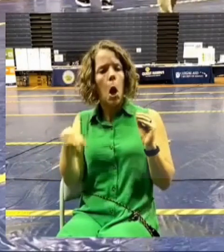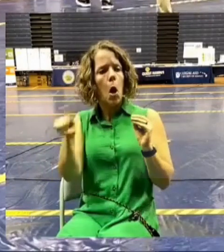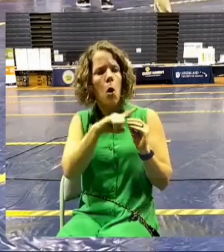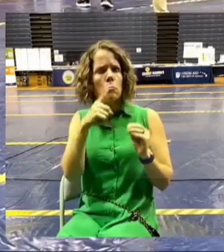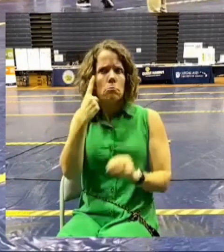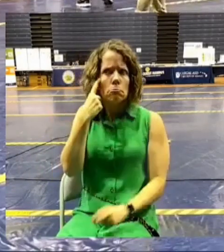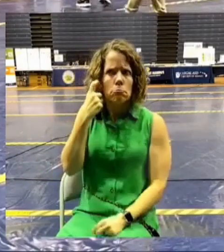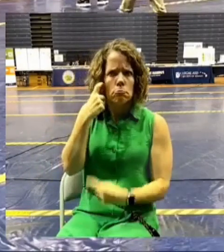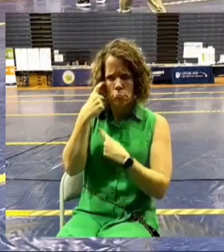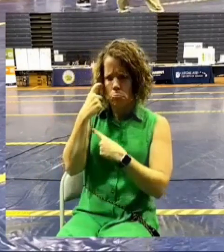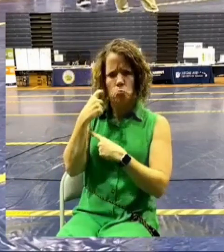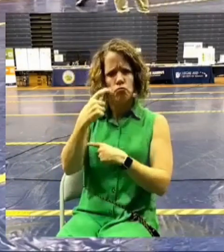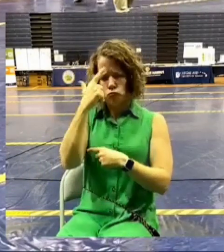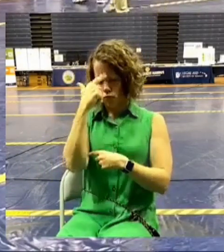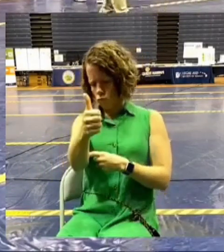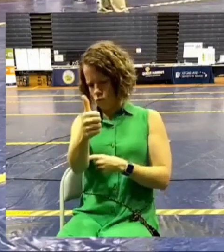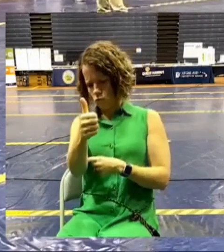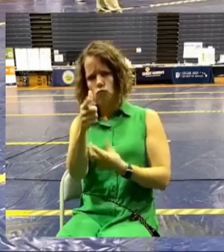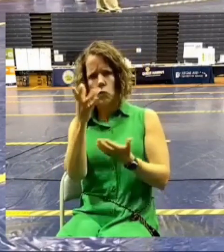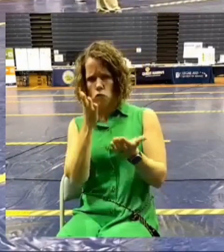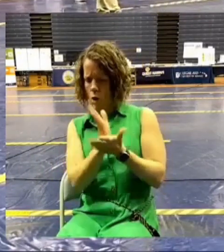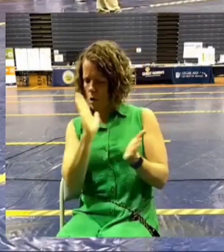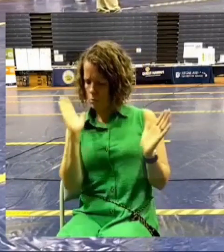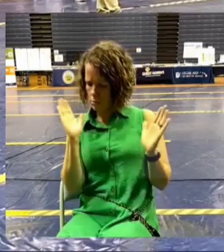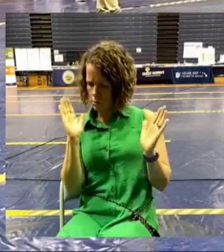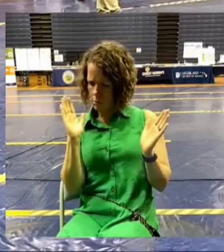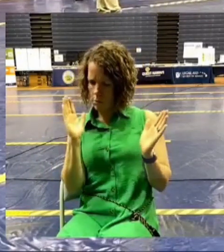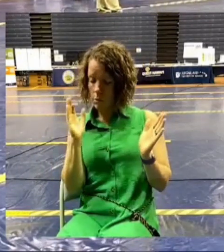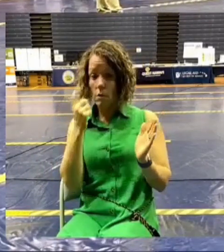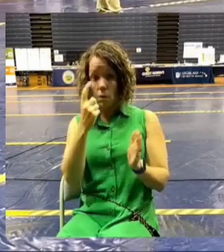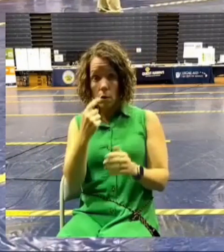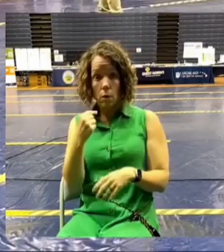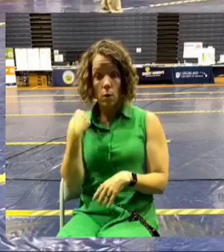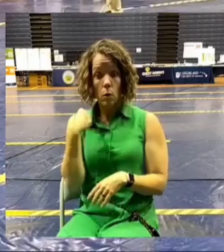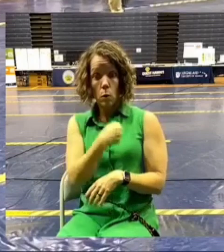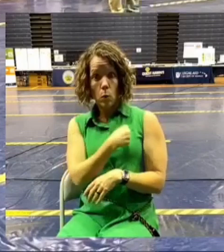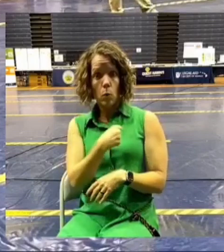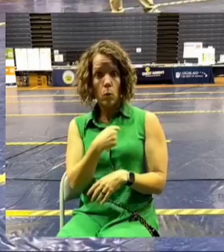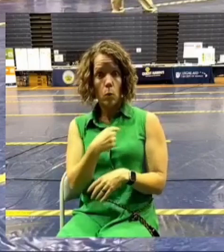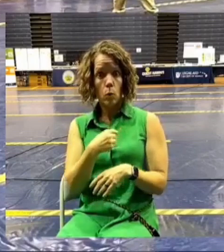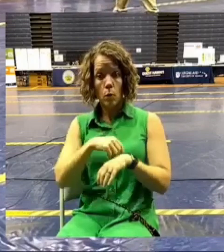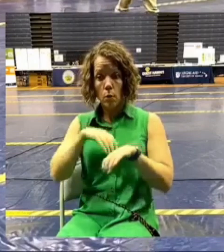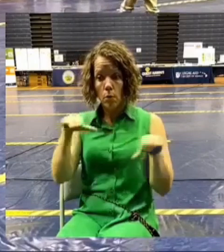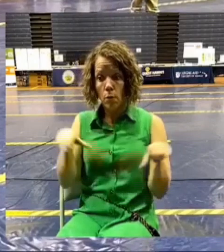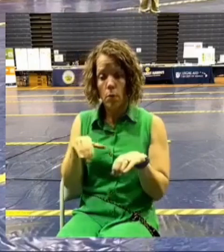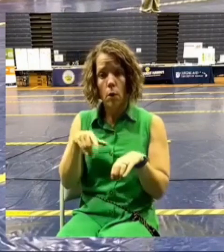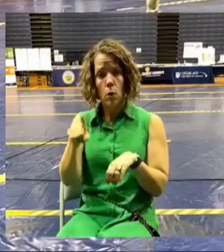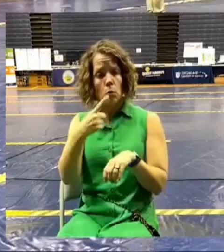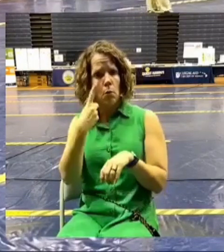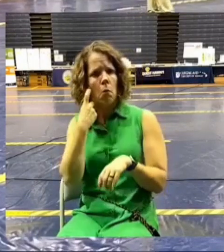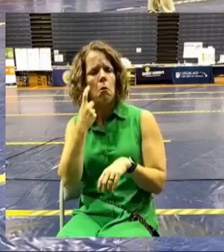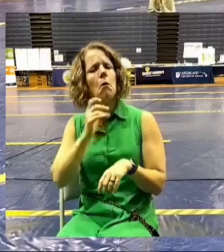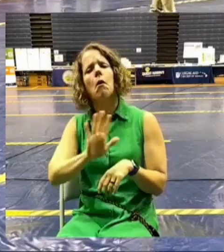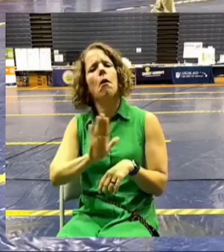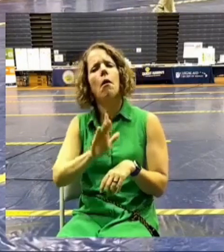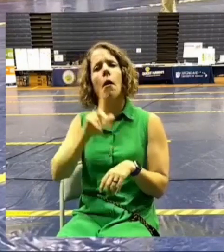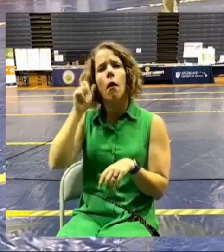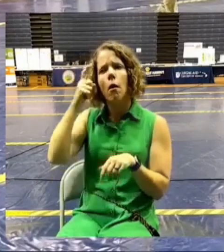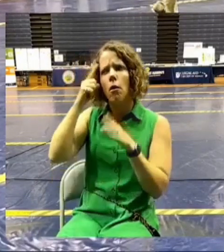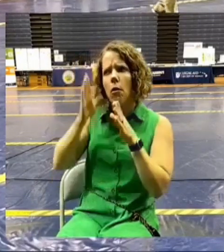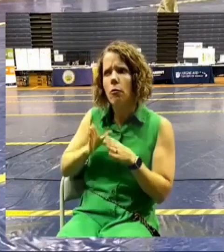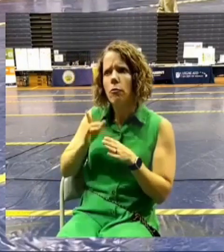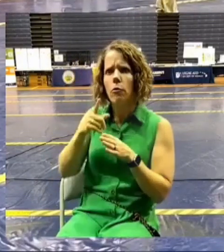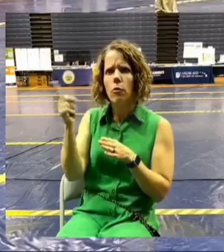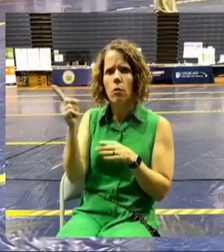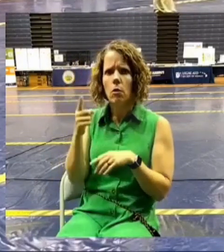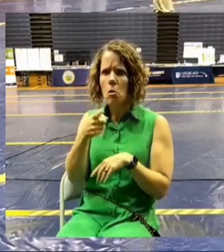about things based on past behavior, but not on us. That shouldn't be applied to us or even the gov or anybody else,